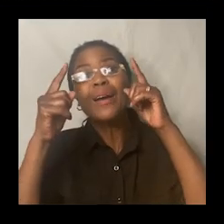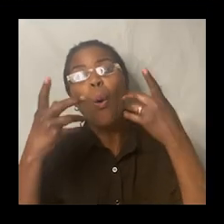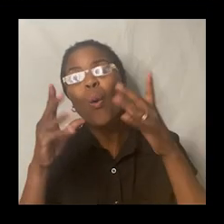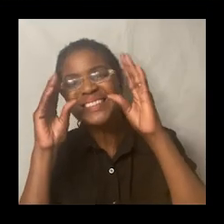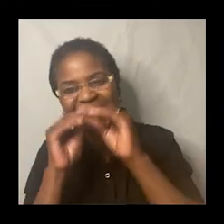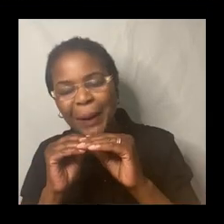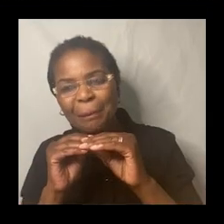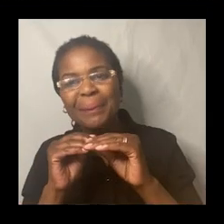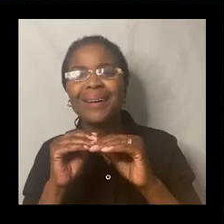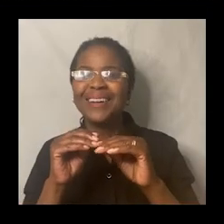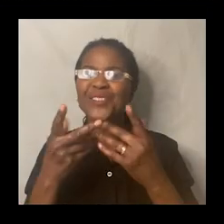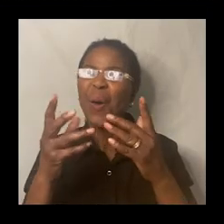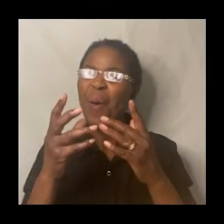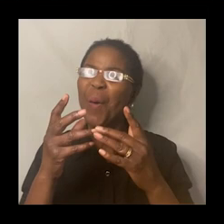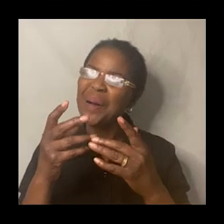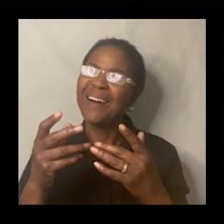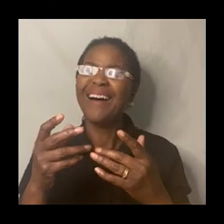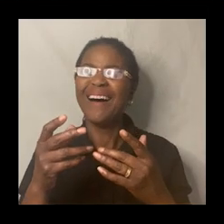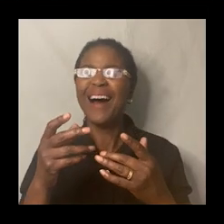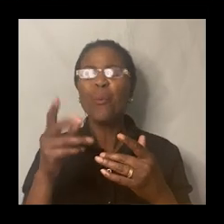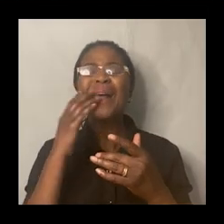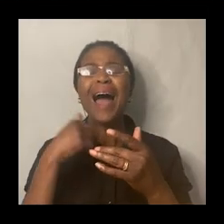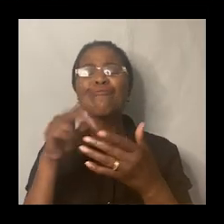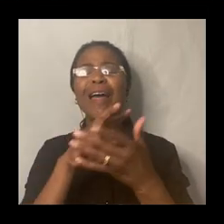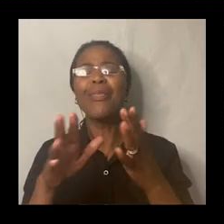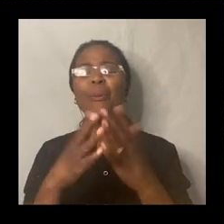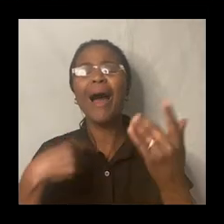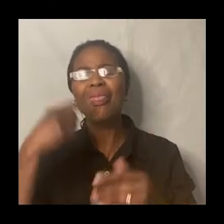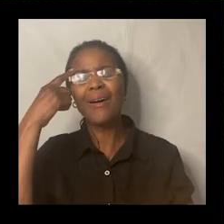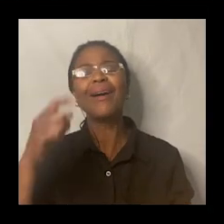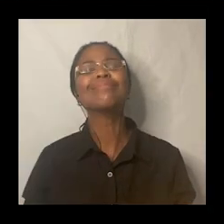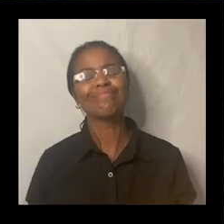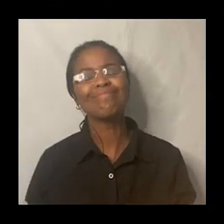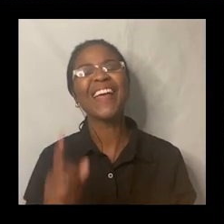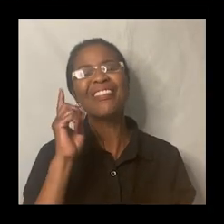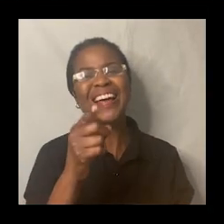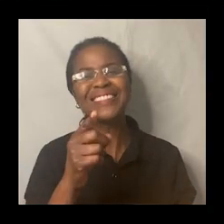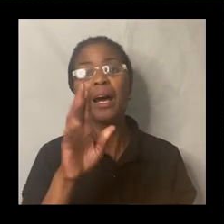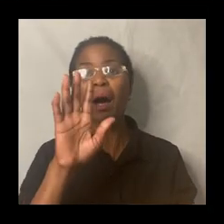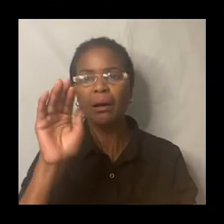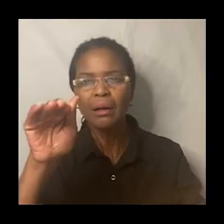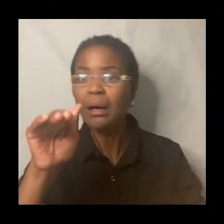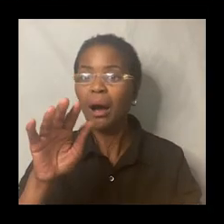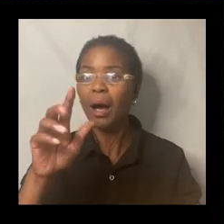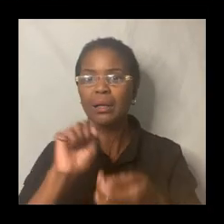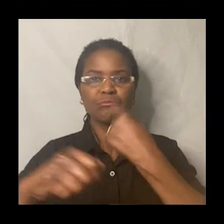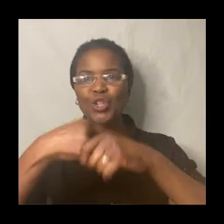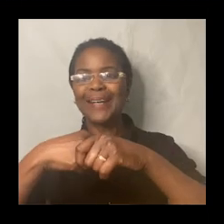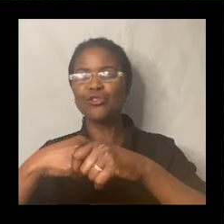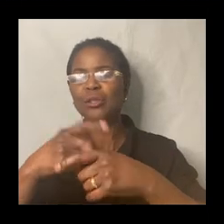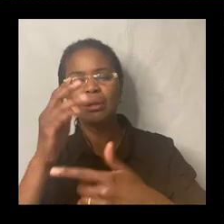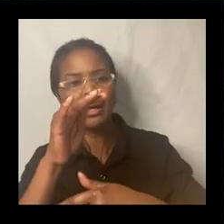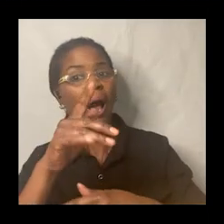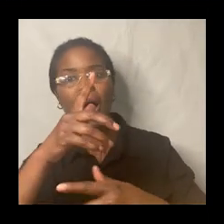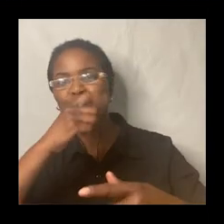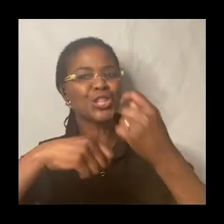know, there'll be points in the book, certainly when I first read it, we get, this is what he is. And then he troubles it and he becomes something a bit different. And I think readers,